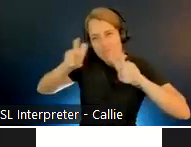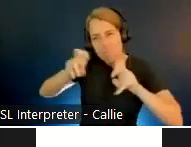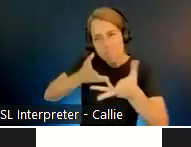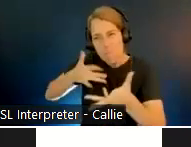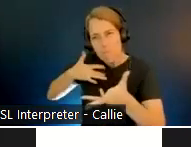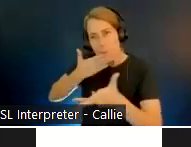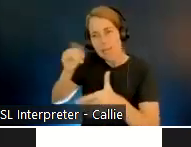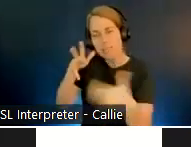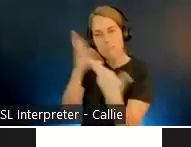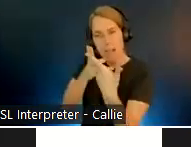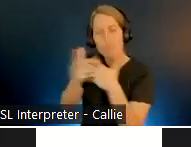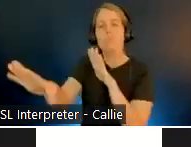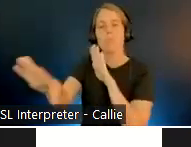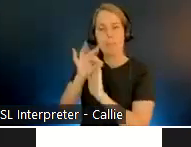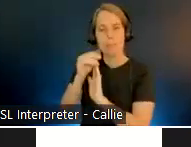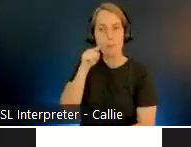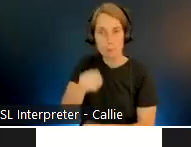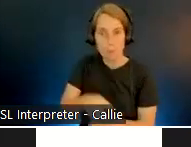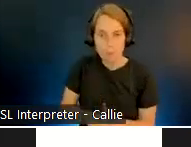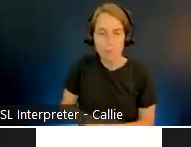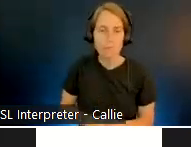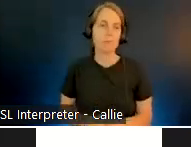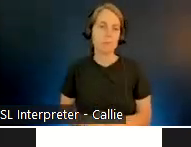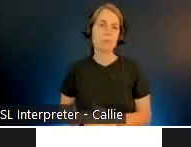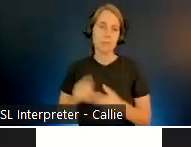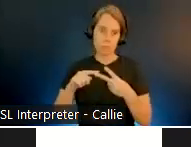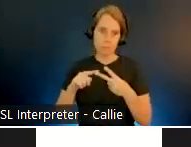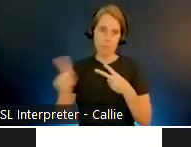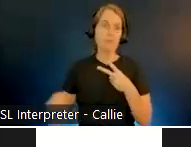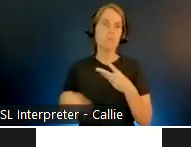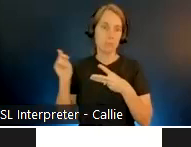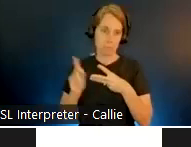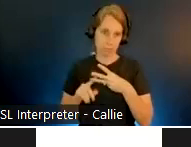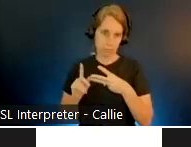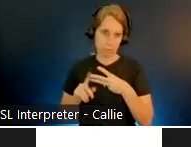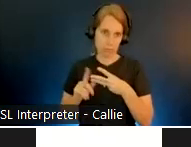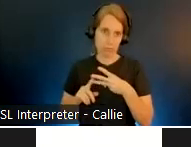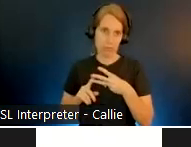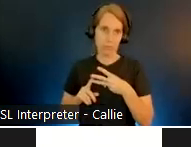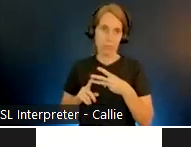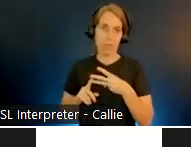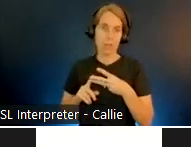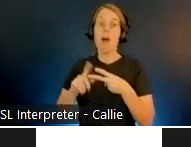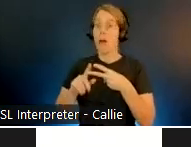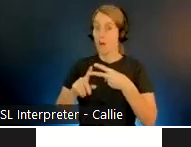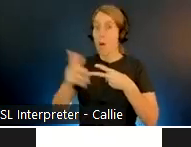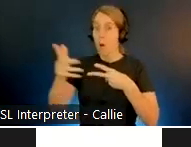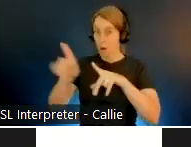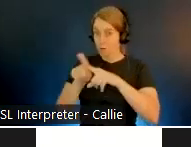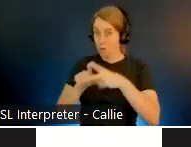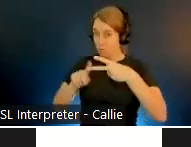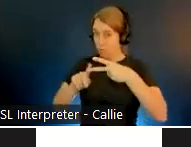In addition, once a job is obtained, the staff can come on site, both to